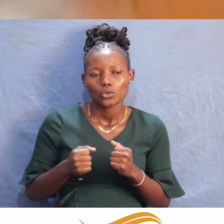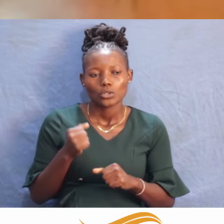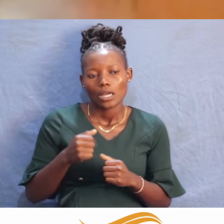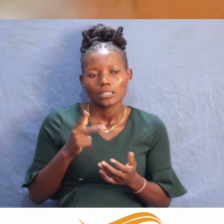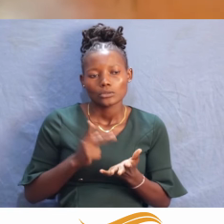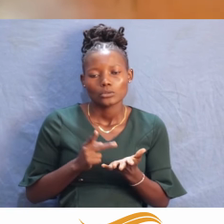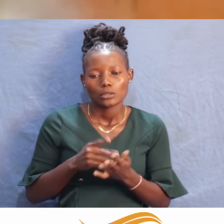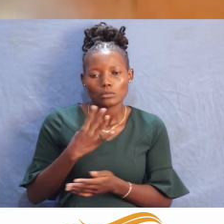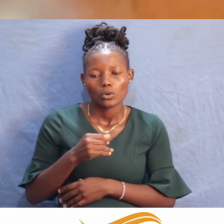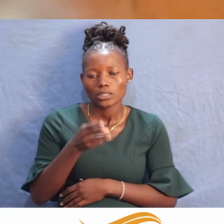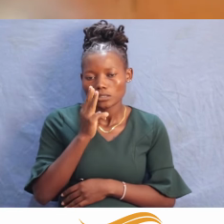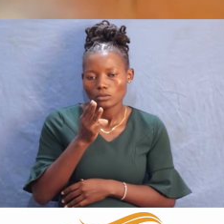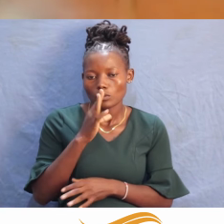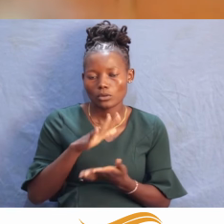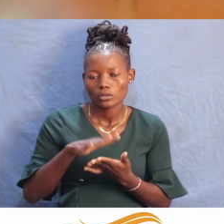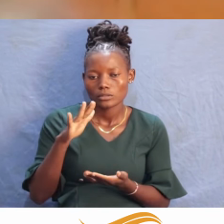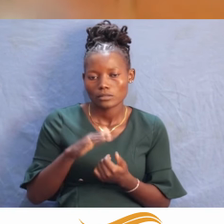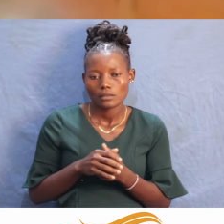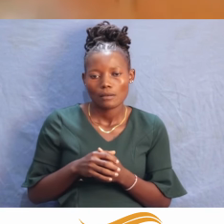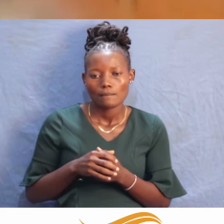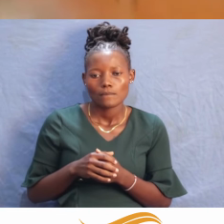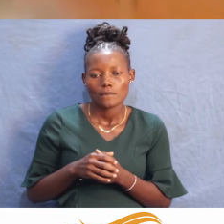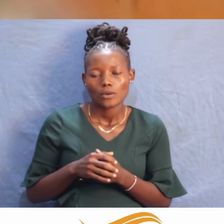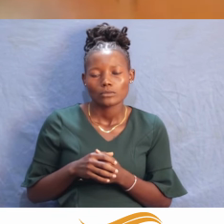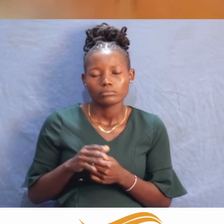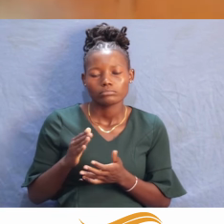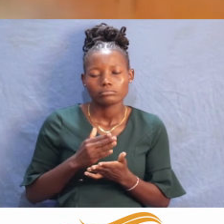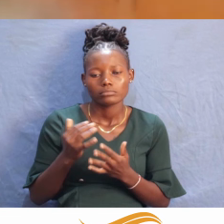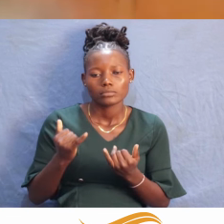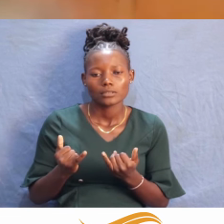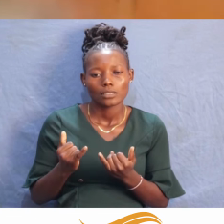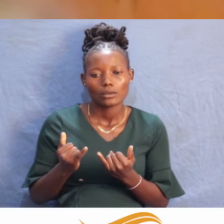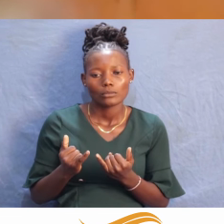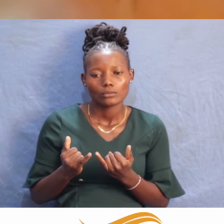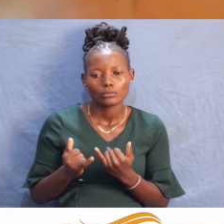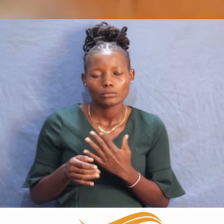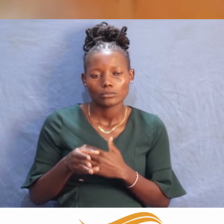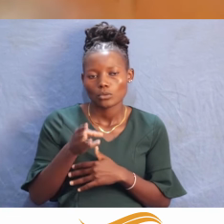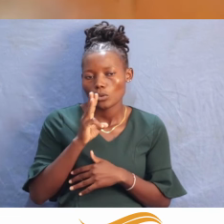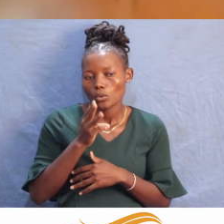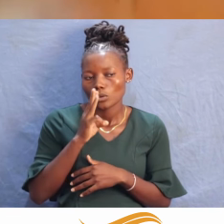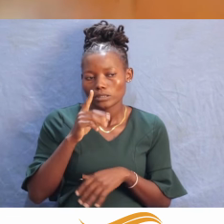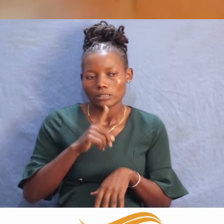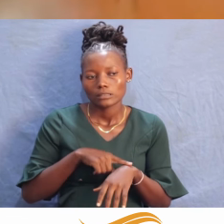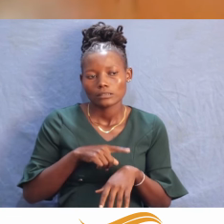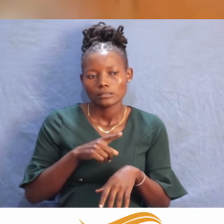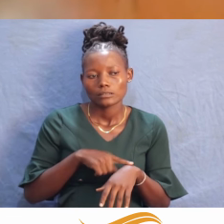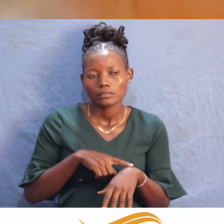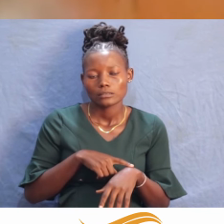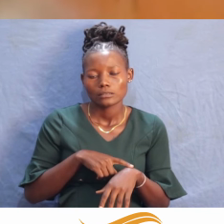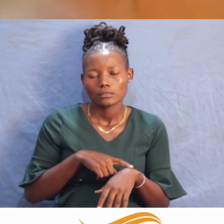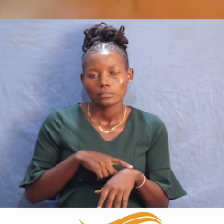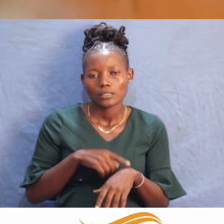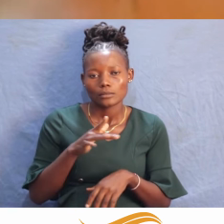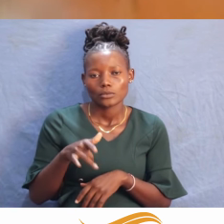hydrating. The International Marathon Association is now promoting hydrating when you're thirsty, using